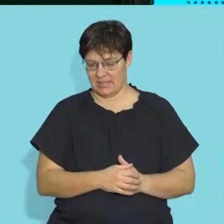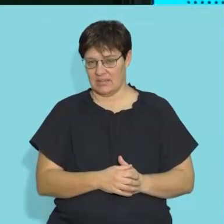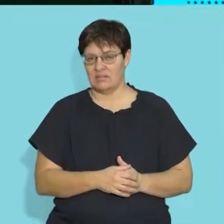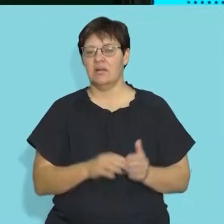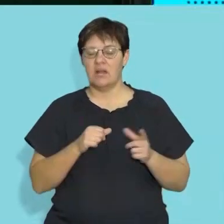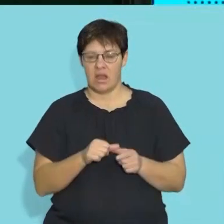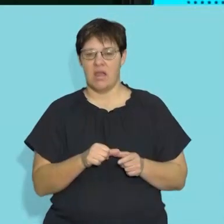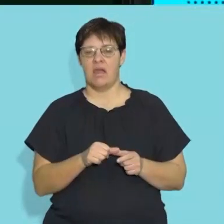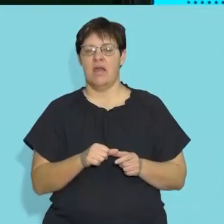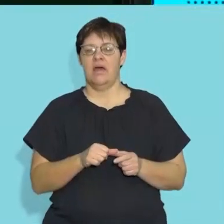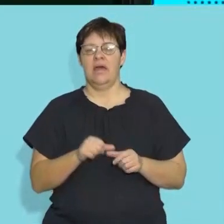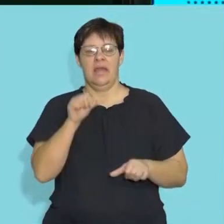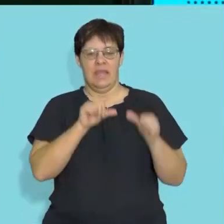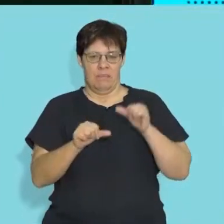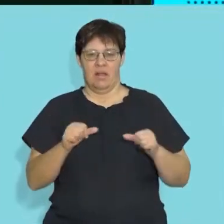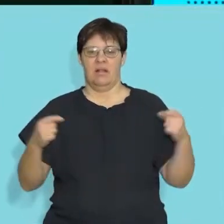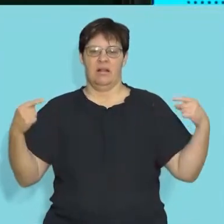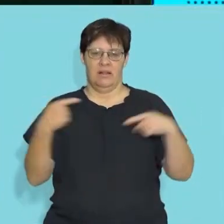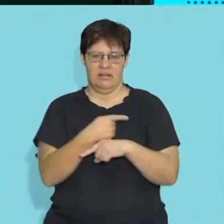to carry on with chemical equilibrium.